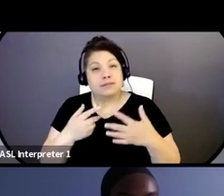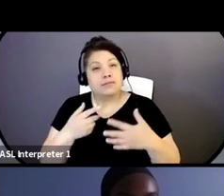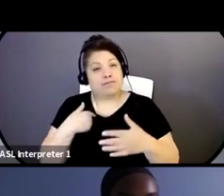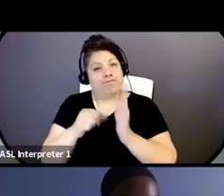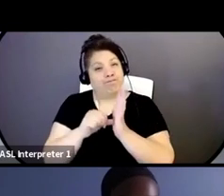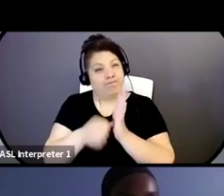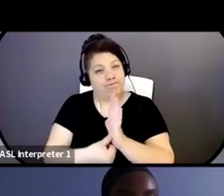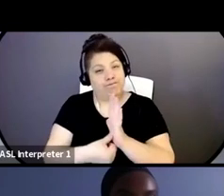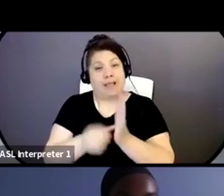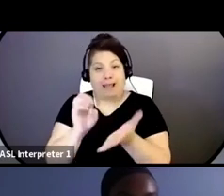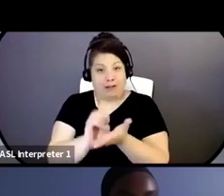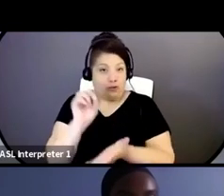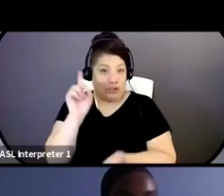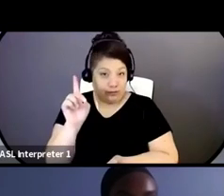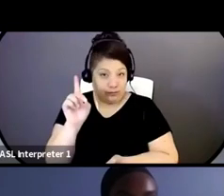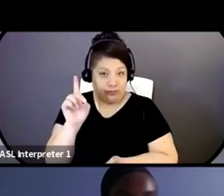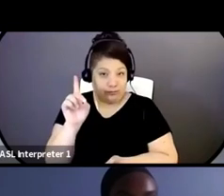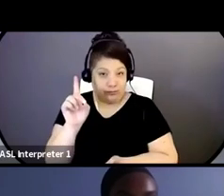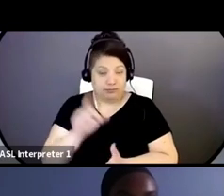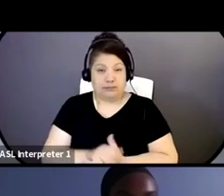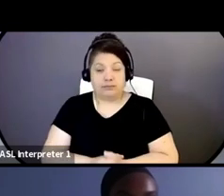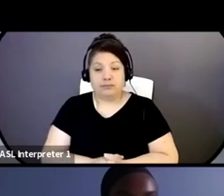education.